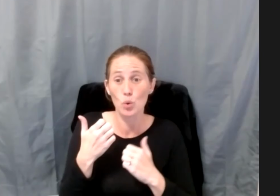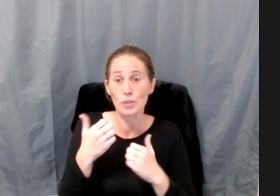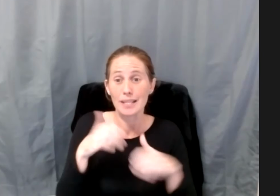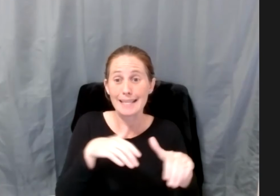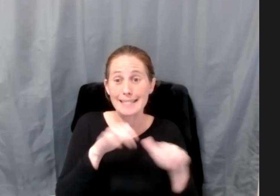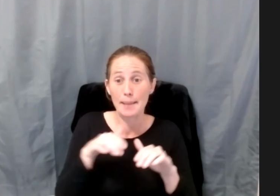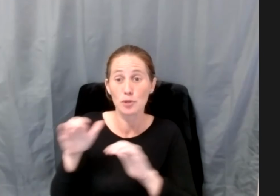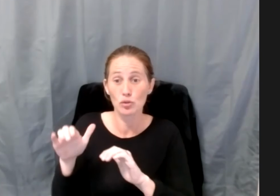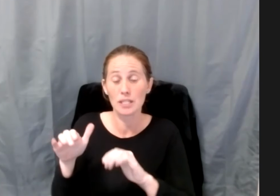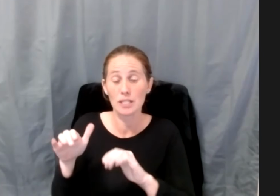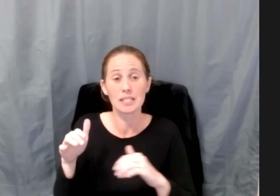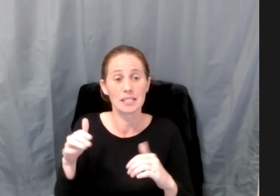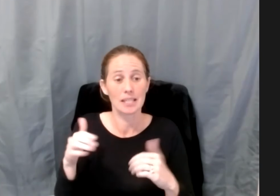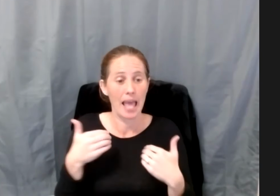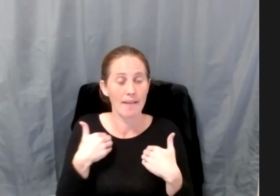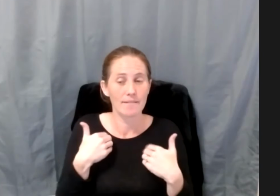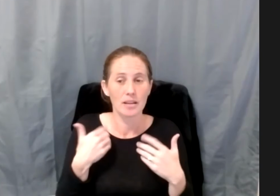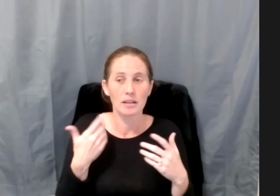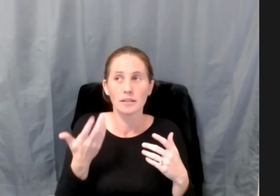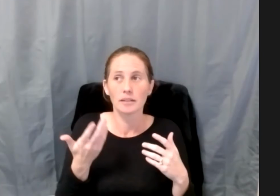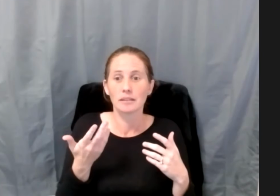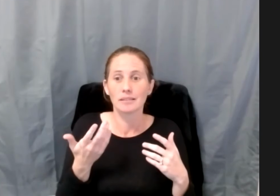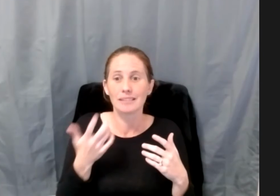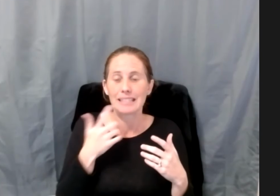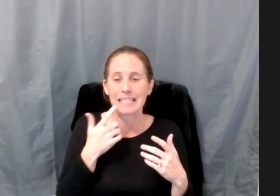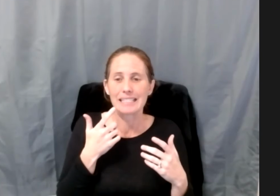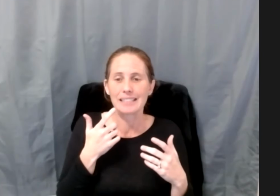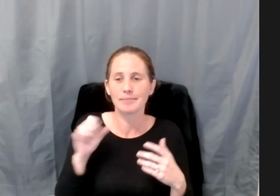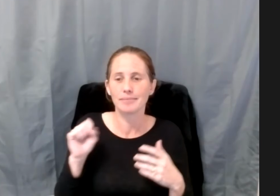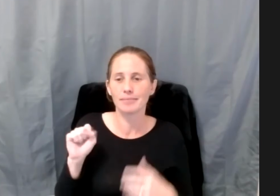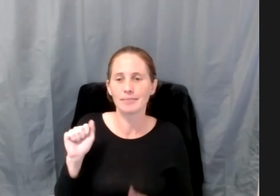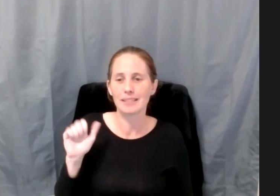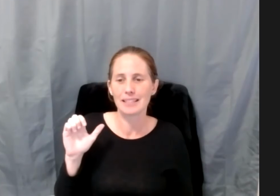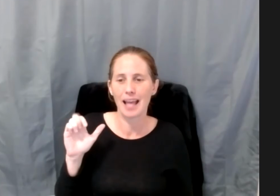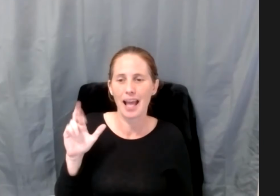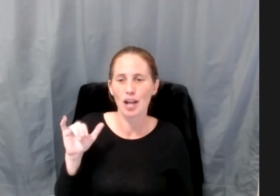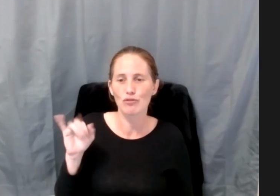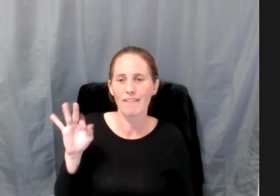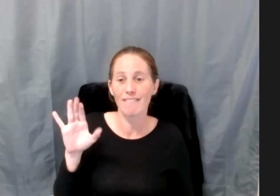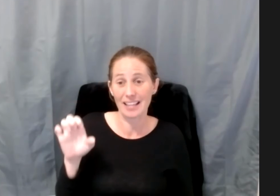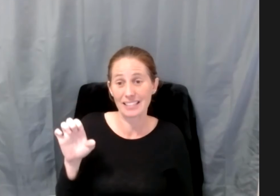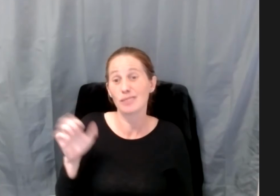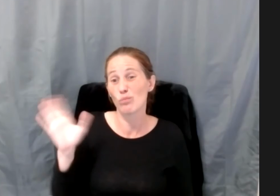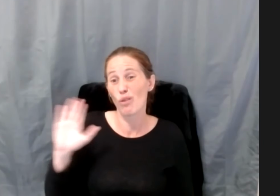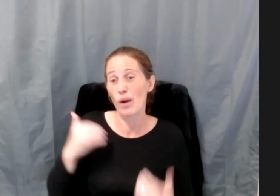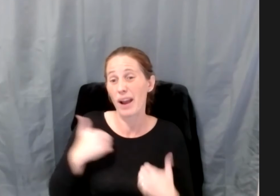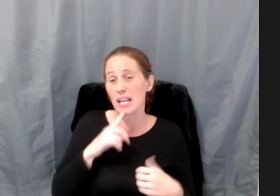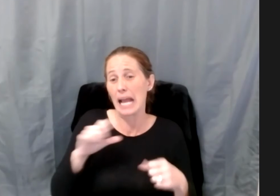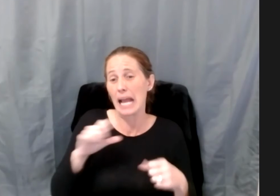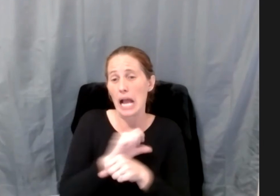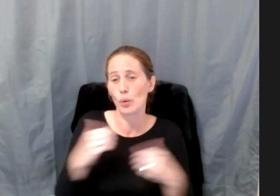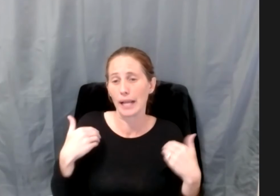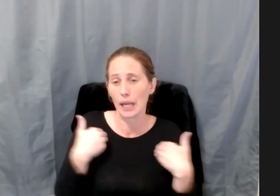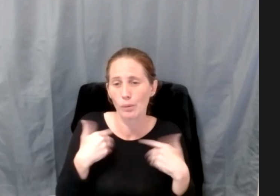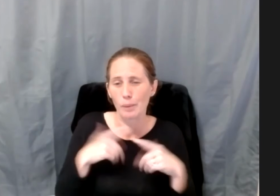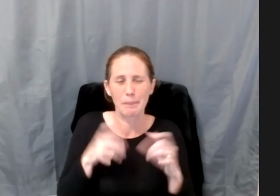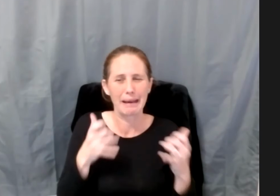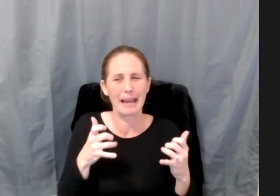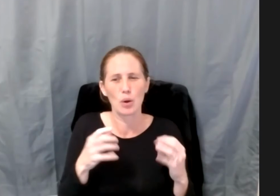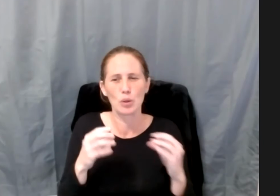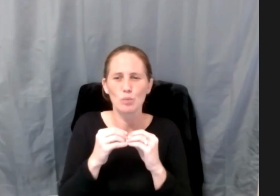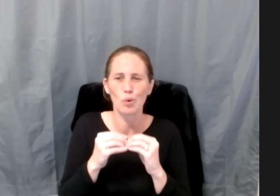Mauritius, there are these, um, sacrifices. Now in the past, they involved actual animal sacrifice. Now it seems to be more, you know,